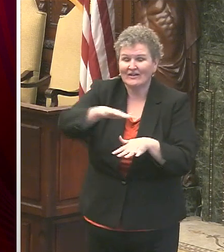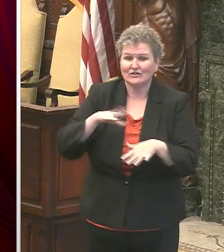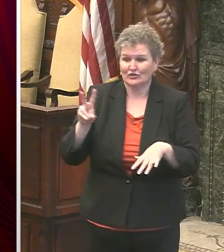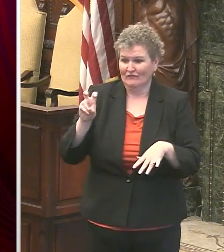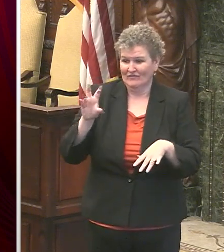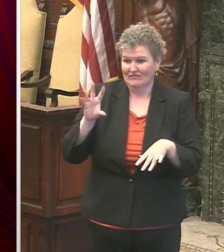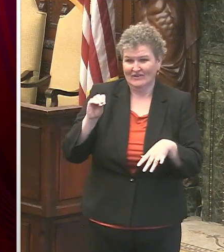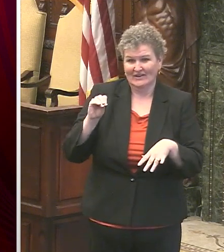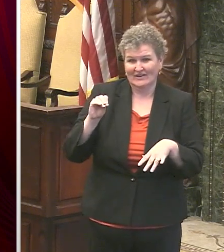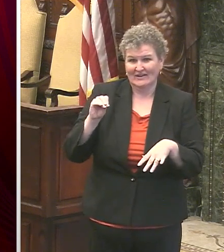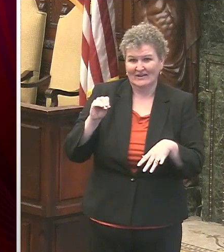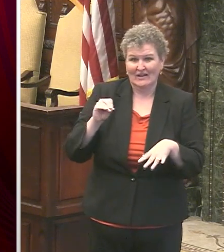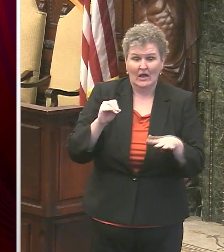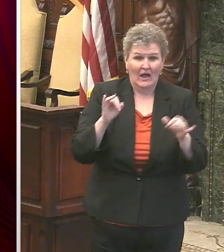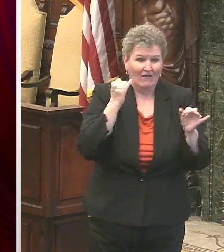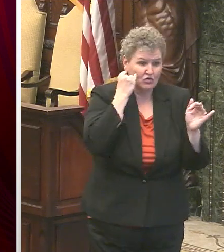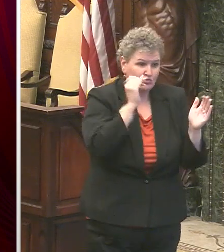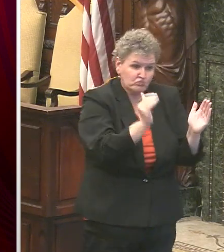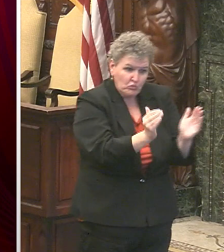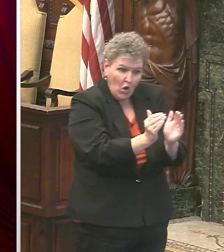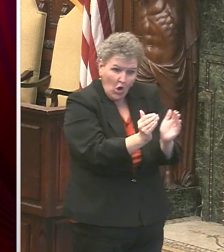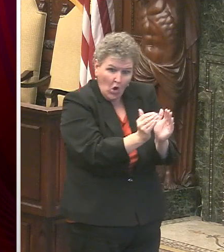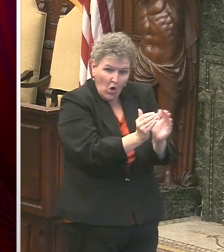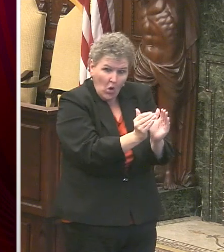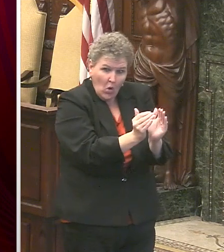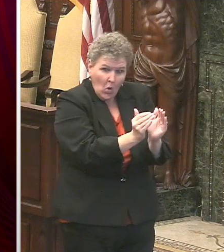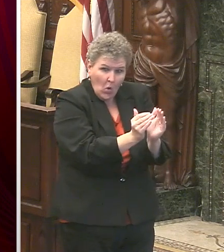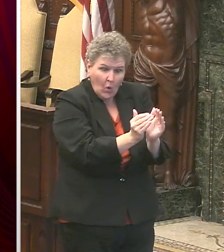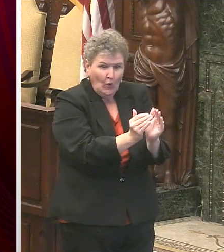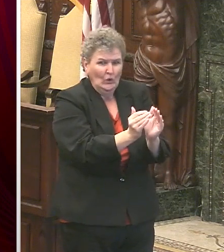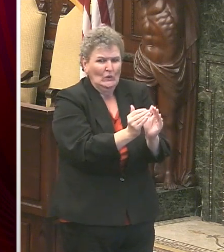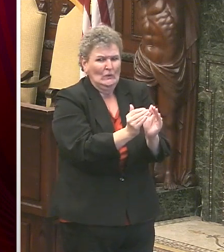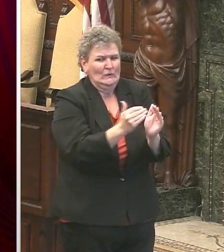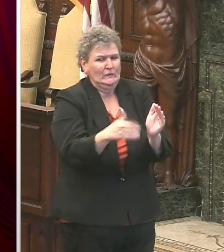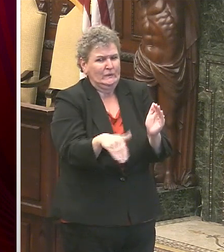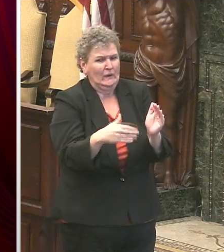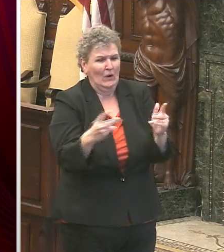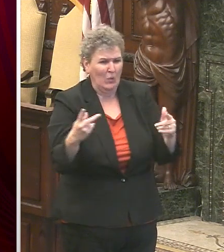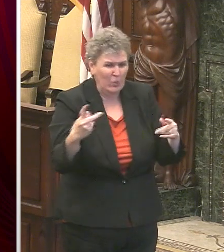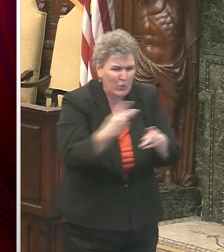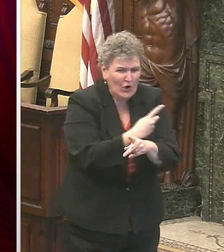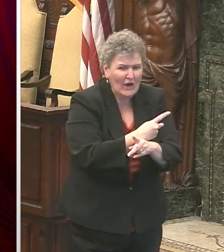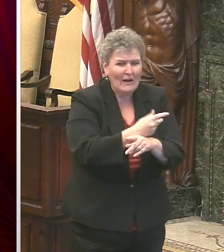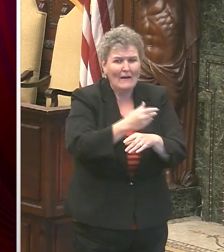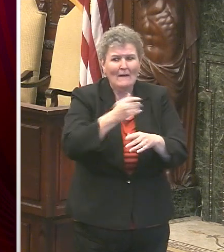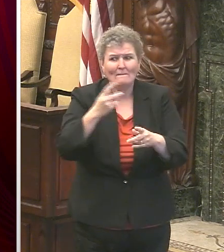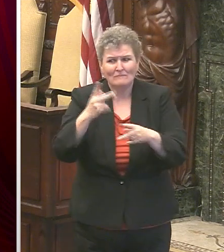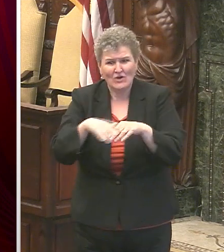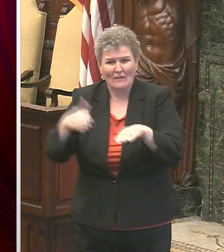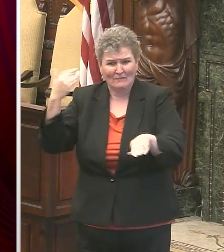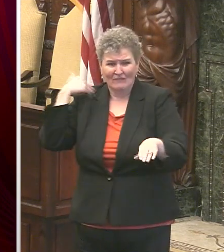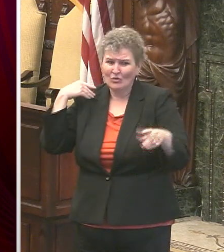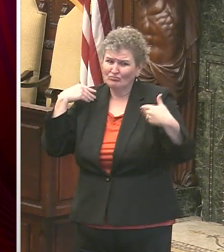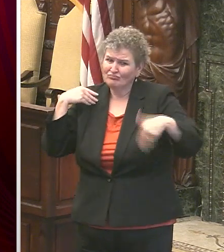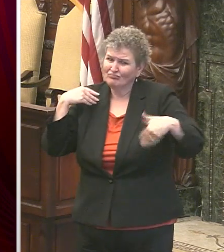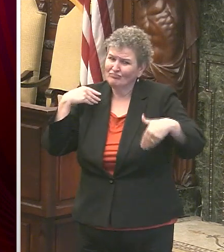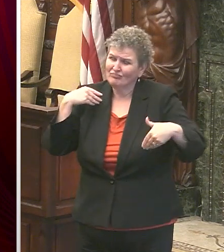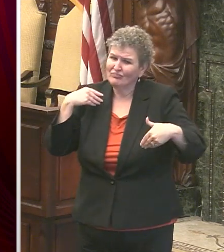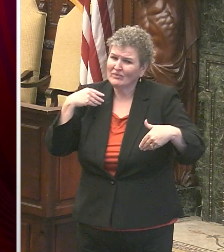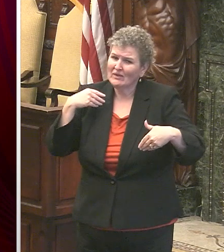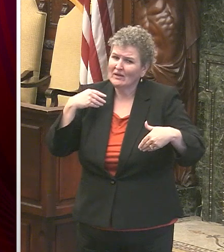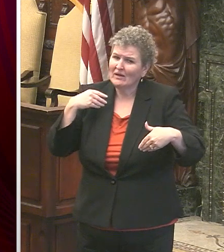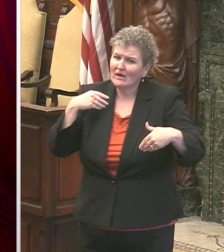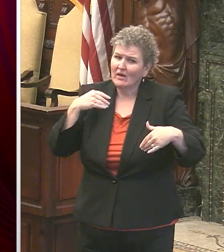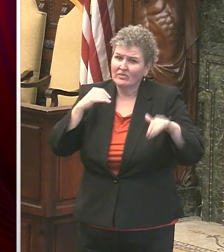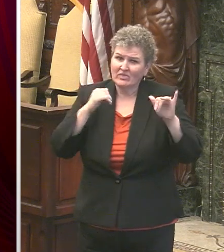smaller, this rule is actually more restrictive than the previous rule. A space that has a maximum occupancy of 150 can